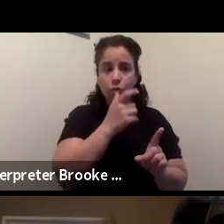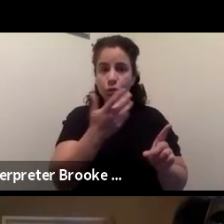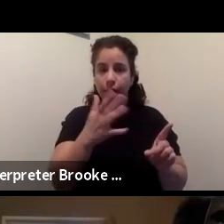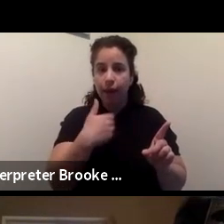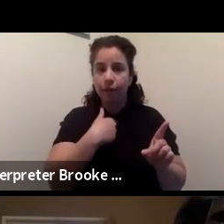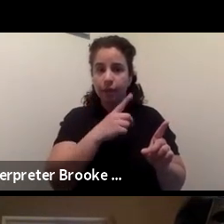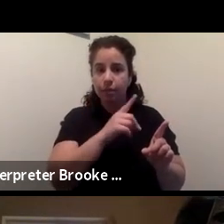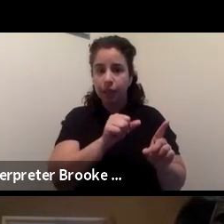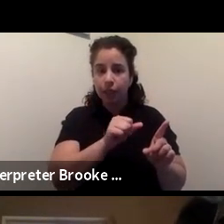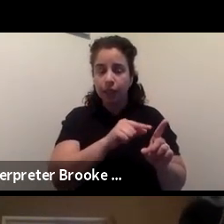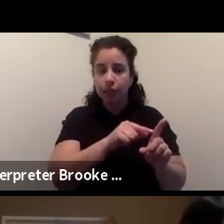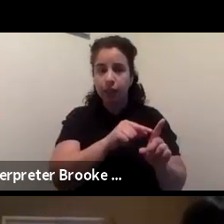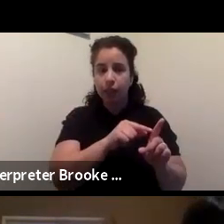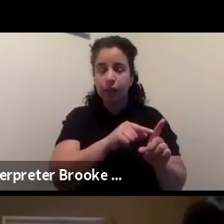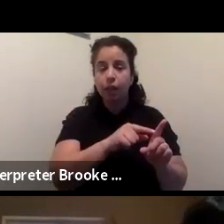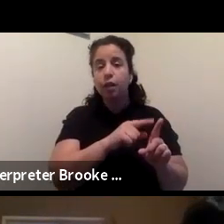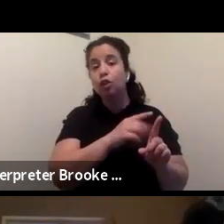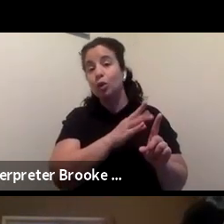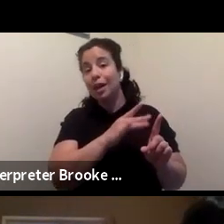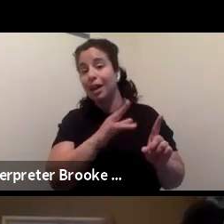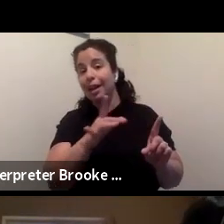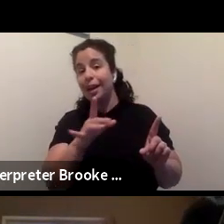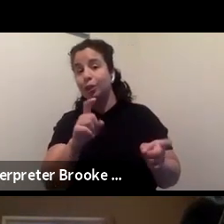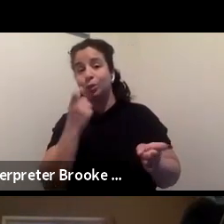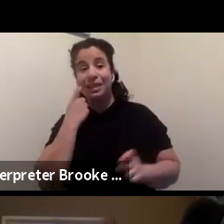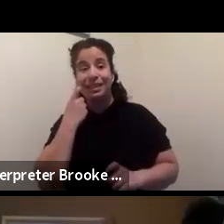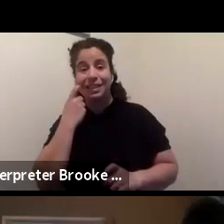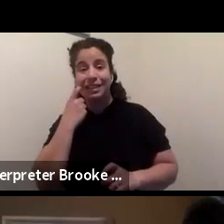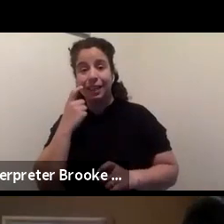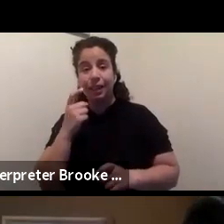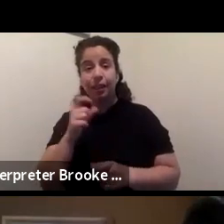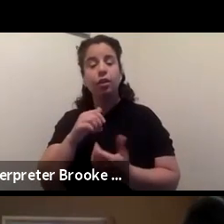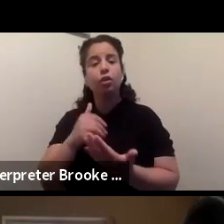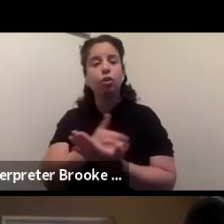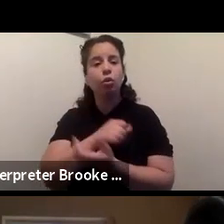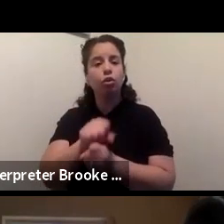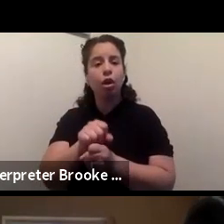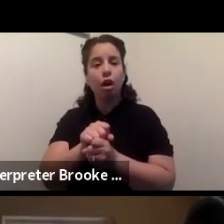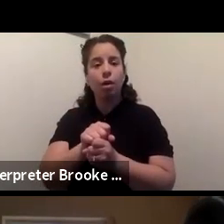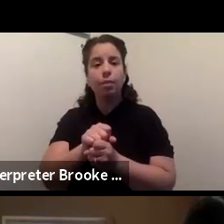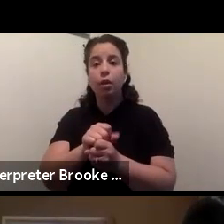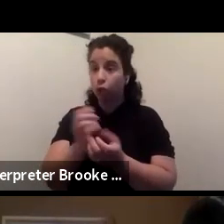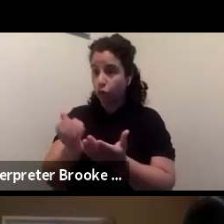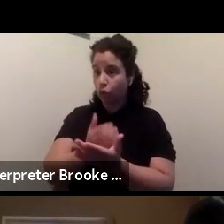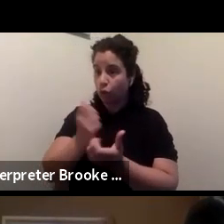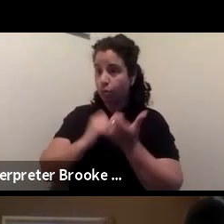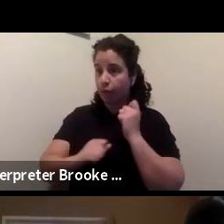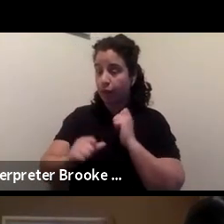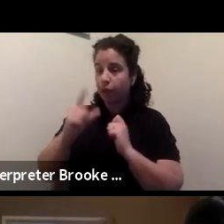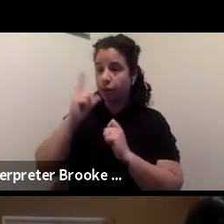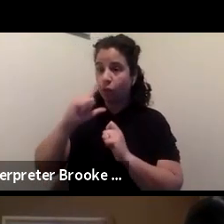to most recently reading new plays for a play festival,